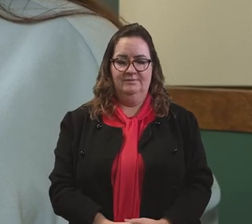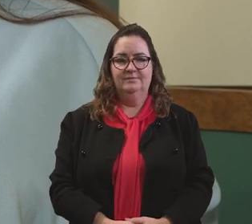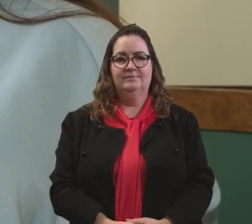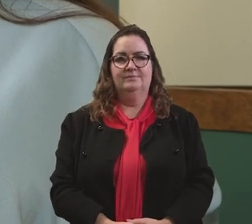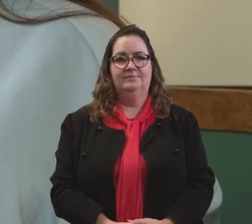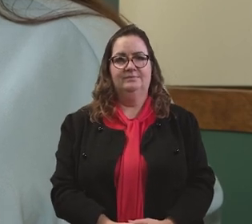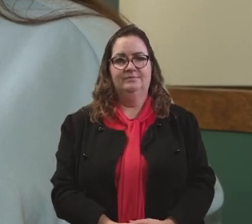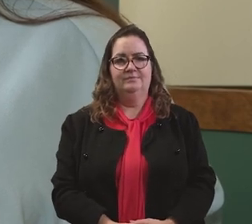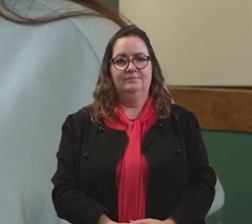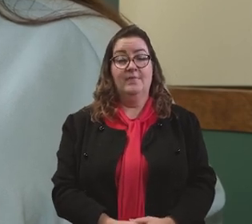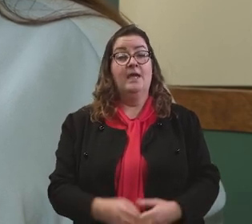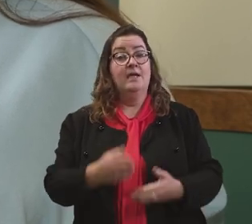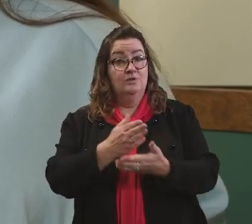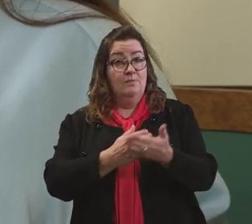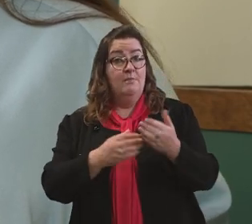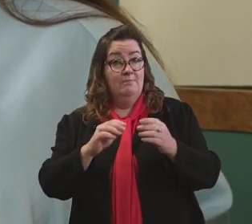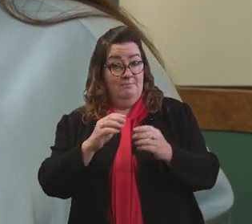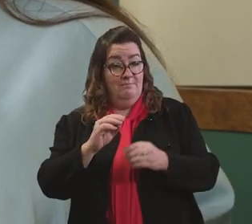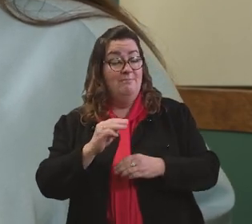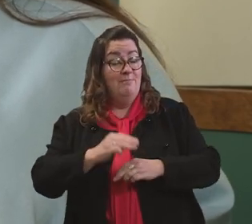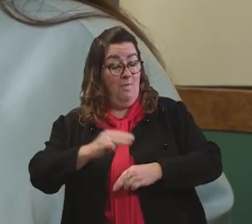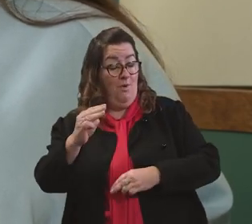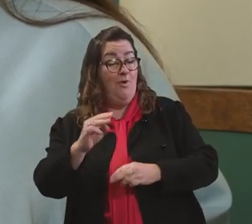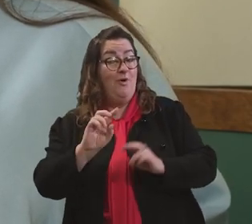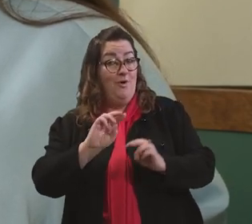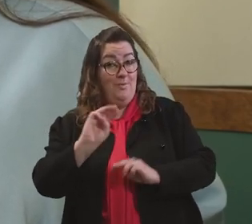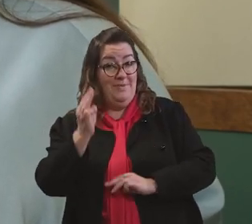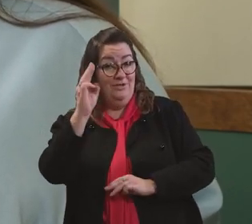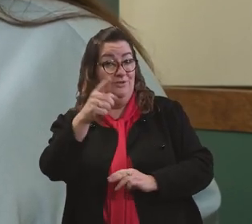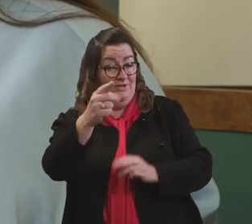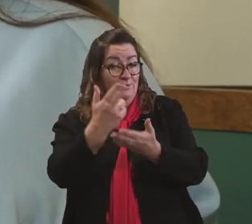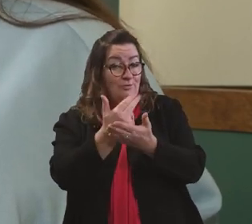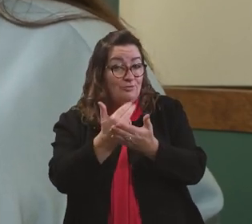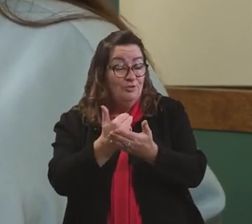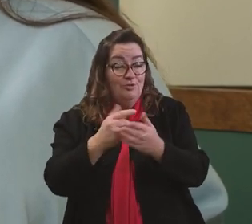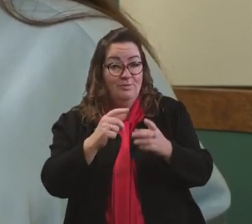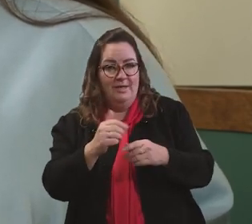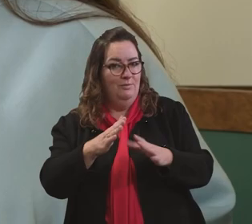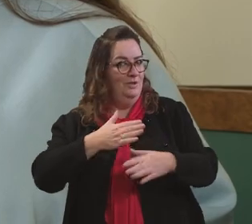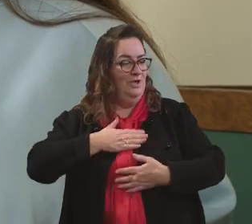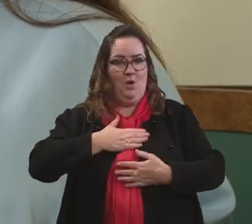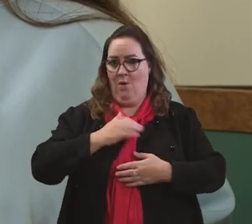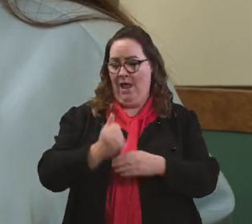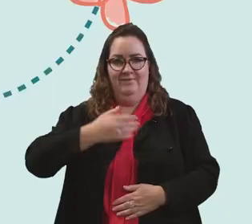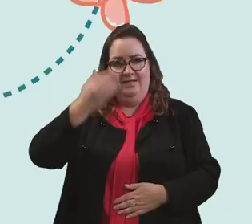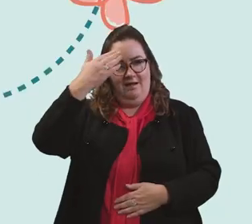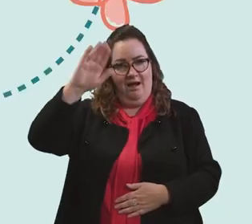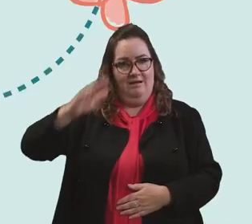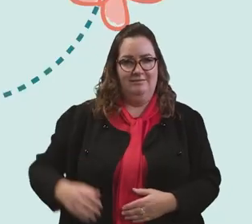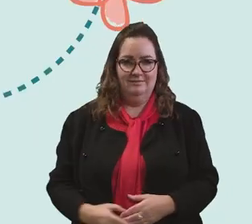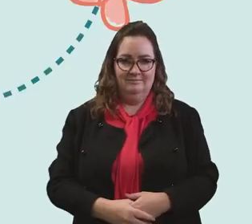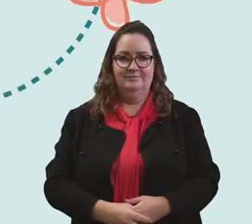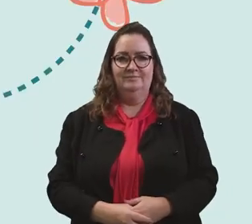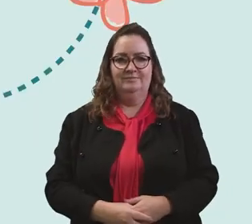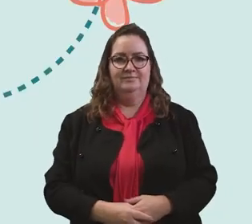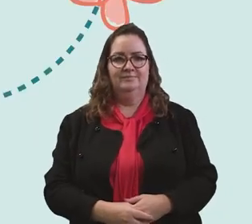And here's some more of your pictures showing some of the things you don't like about being a child in Ireland.